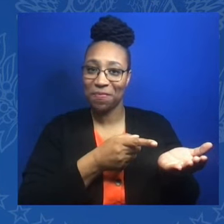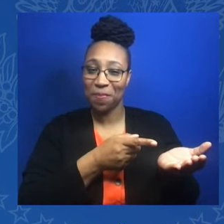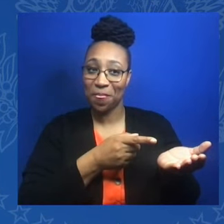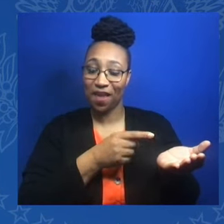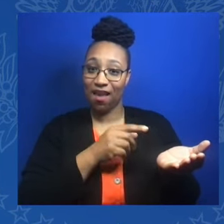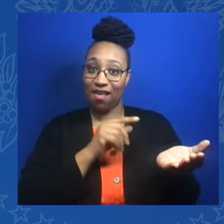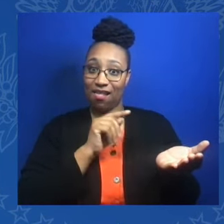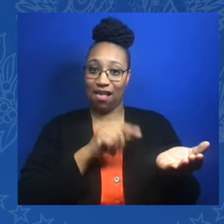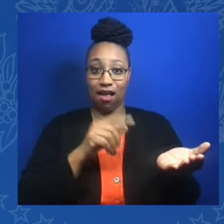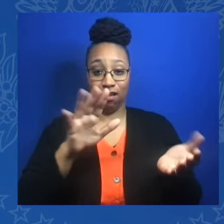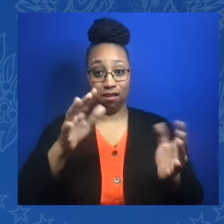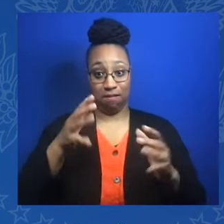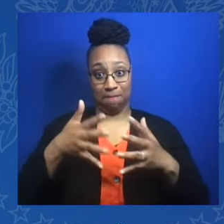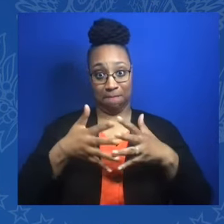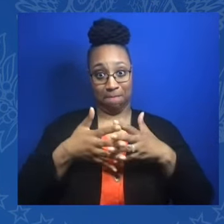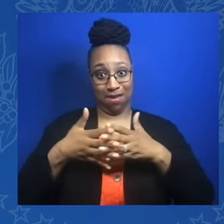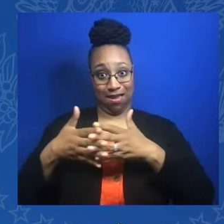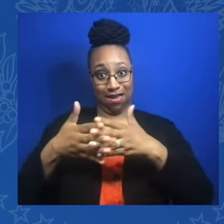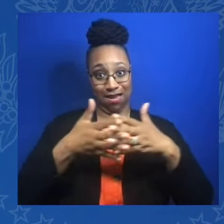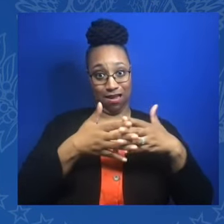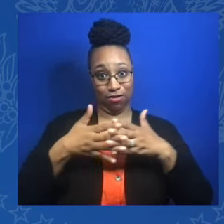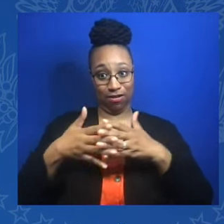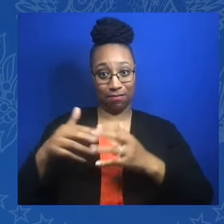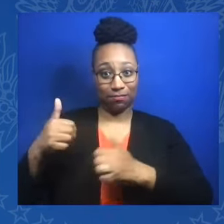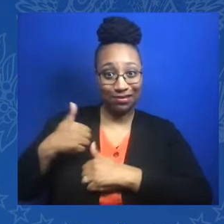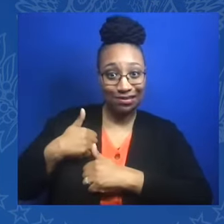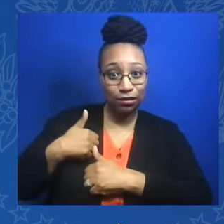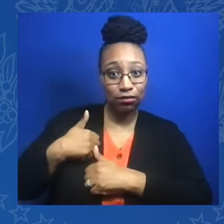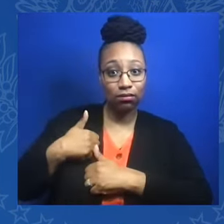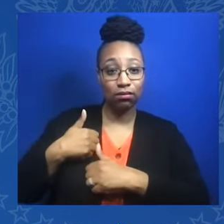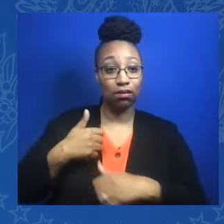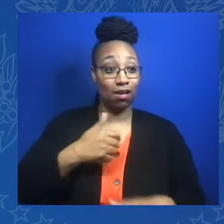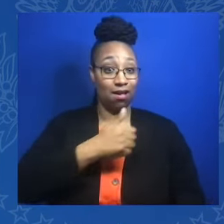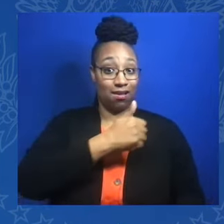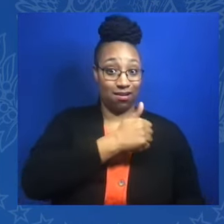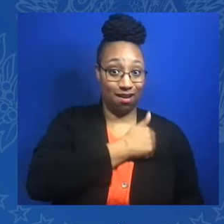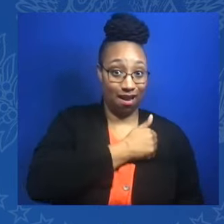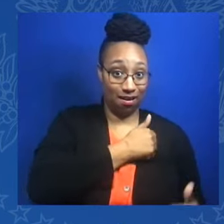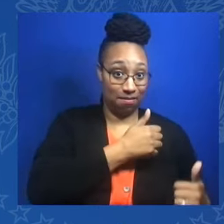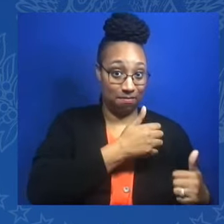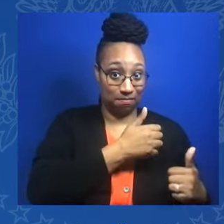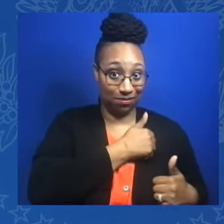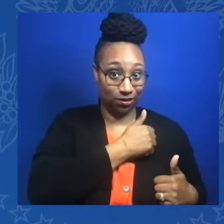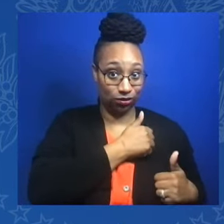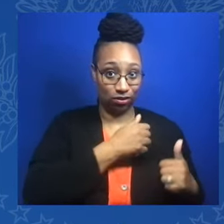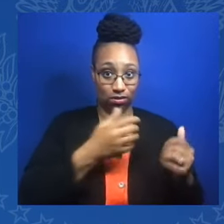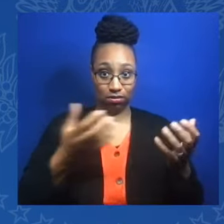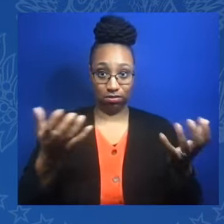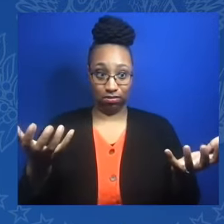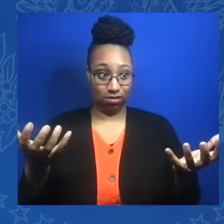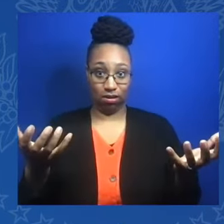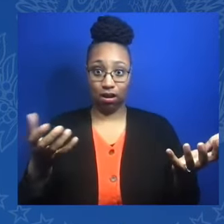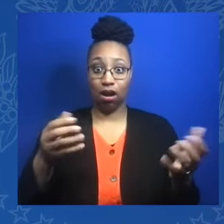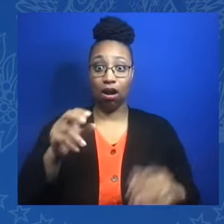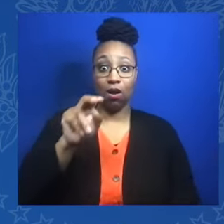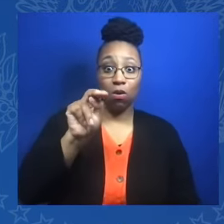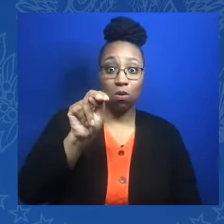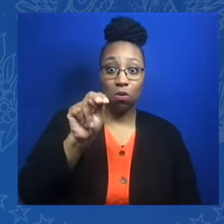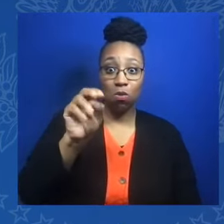by side at NORAD to ensure our safety by patrolling the skies of North America.